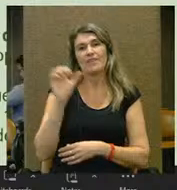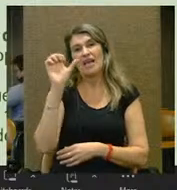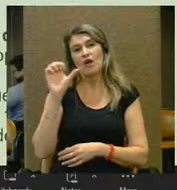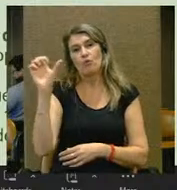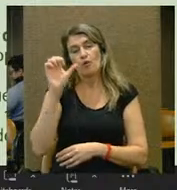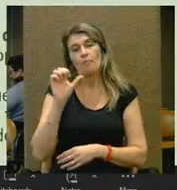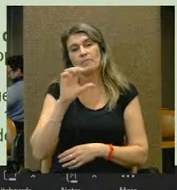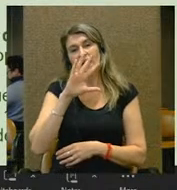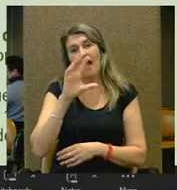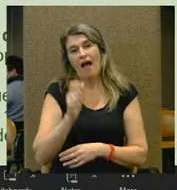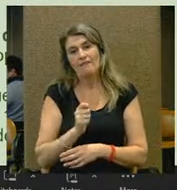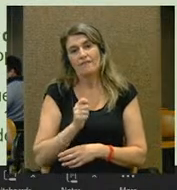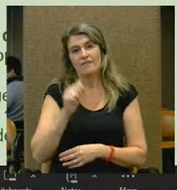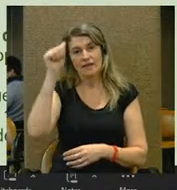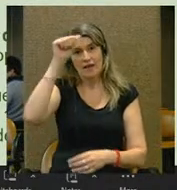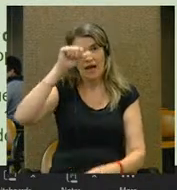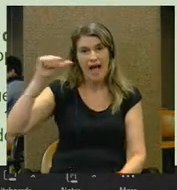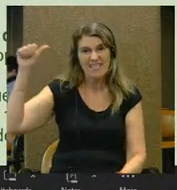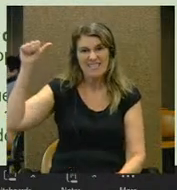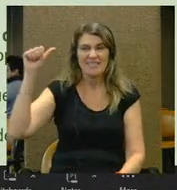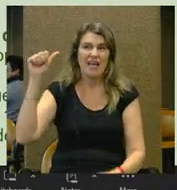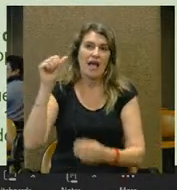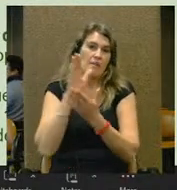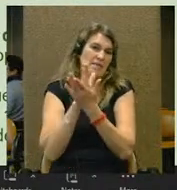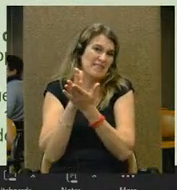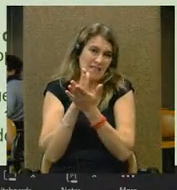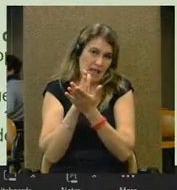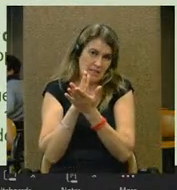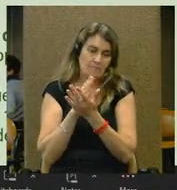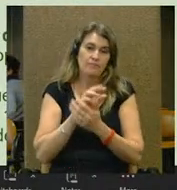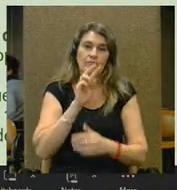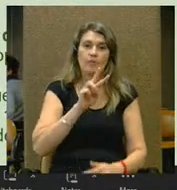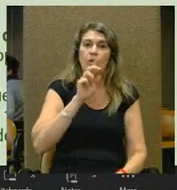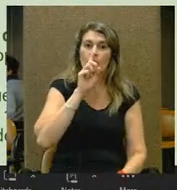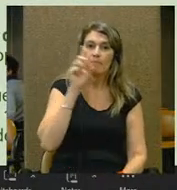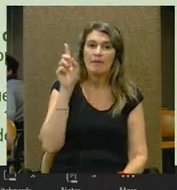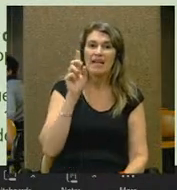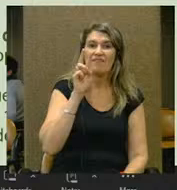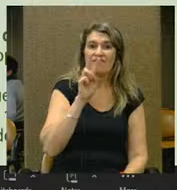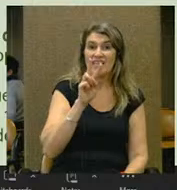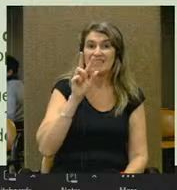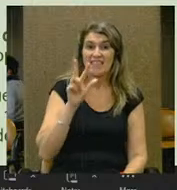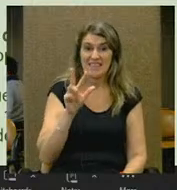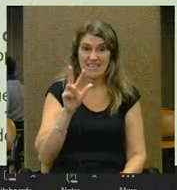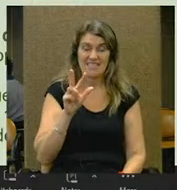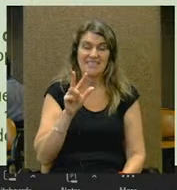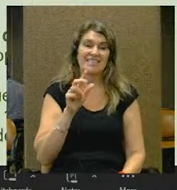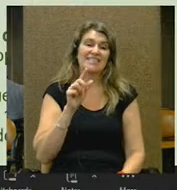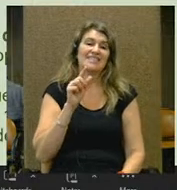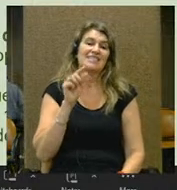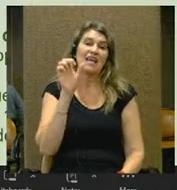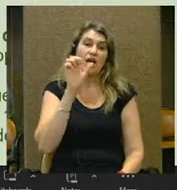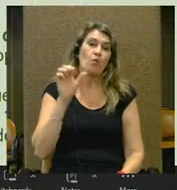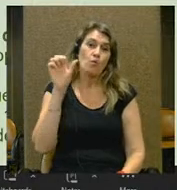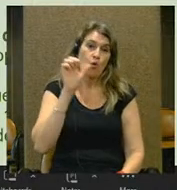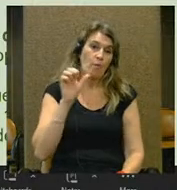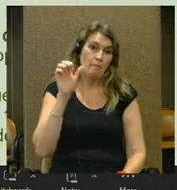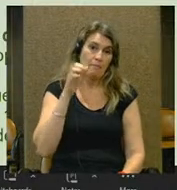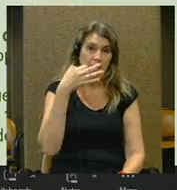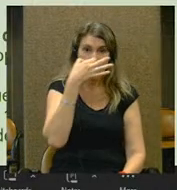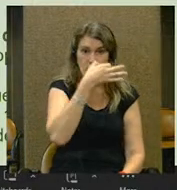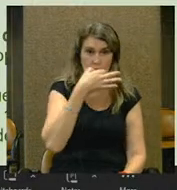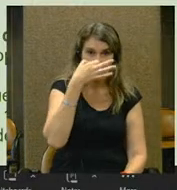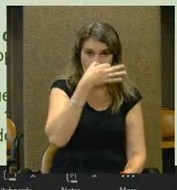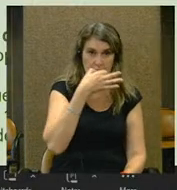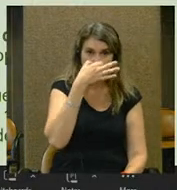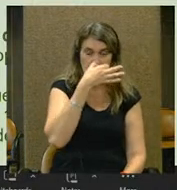Europe. In the 2023 European Drug Report by the European Monitoring Centre on Drugs and